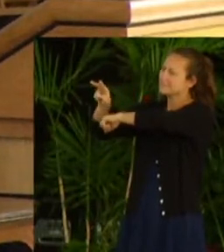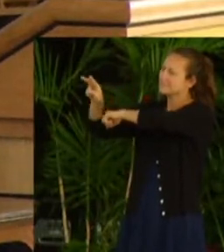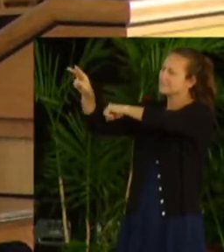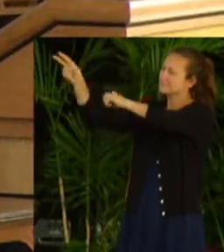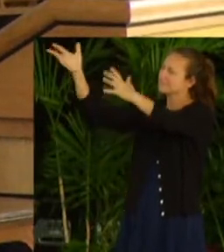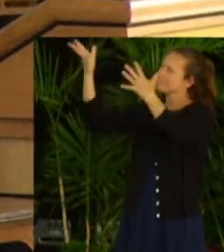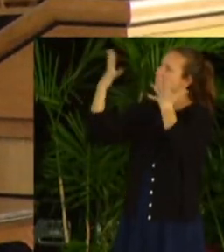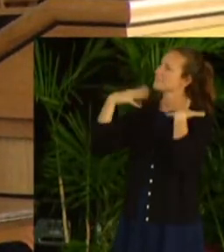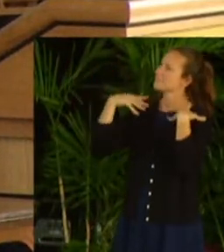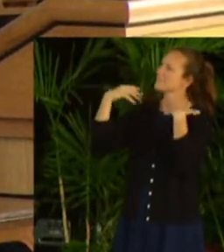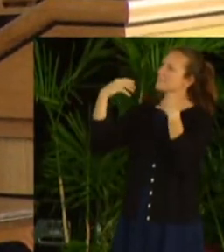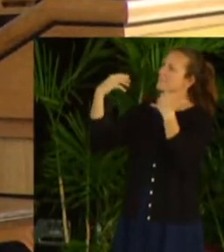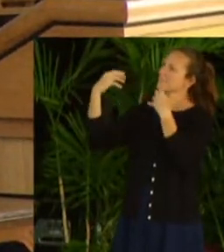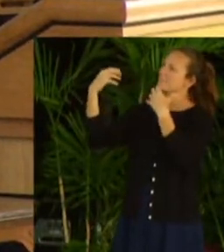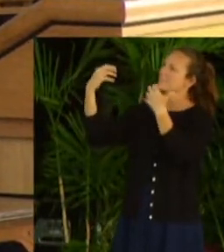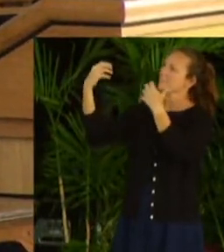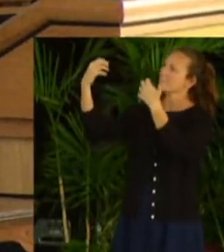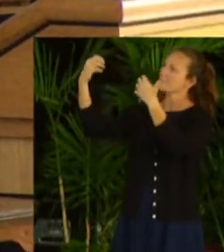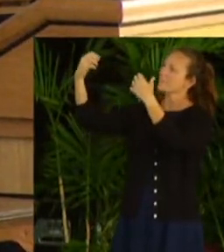watched were so